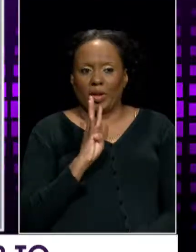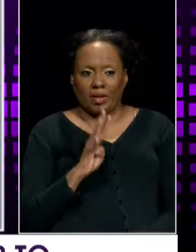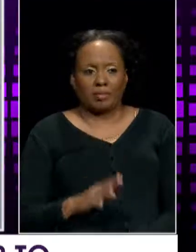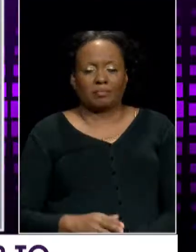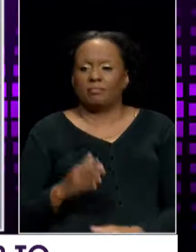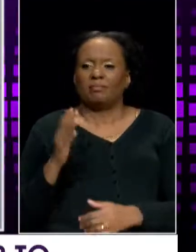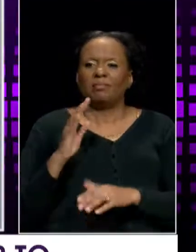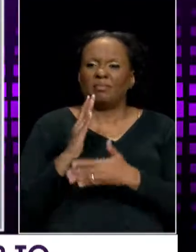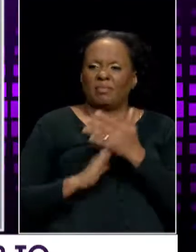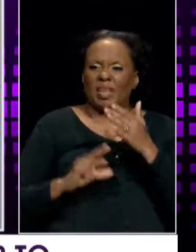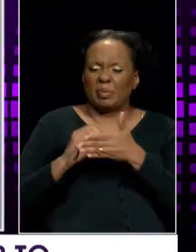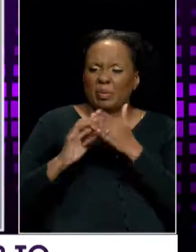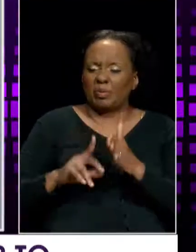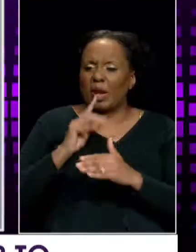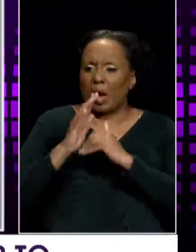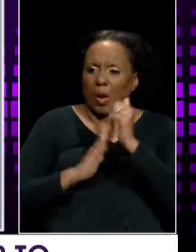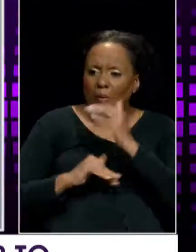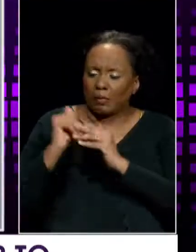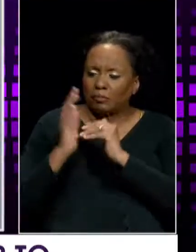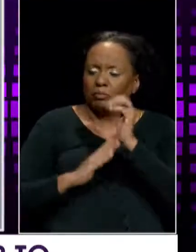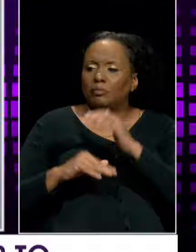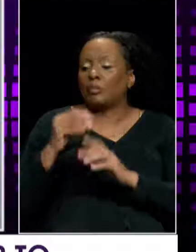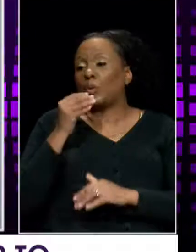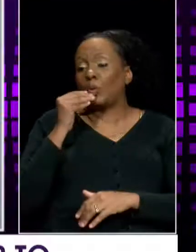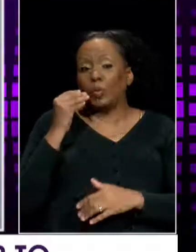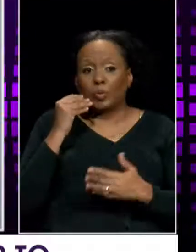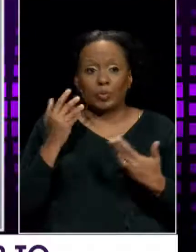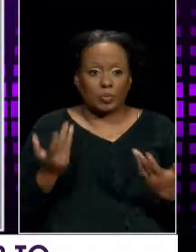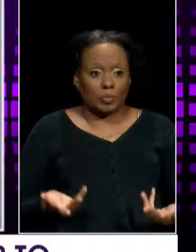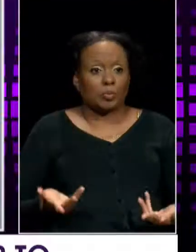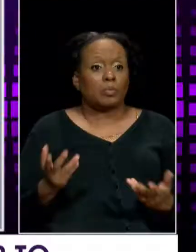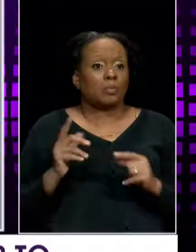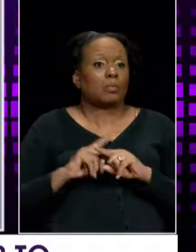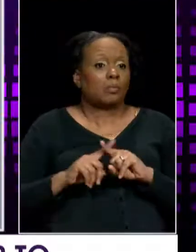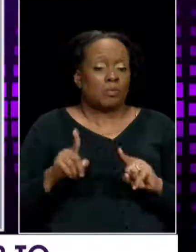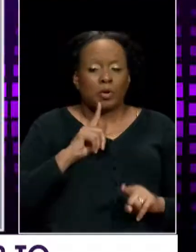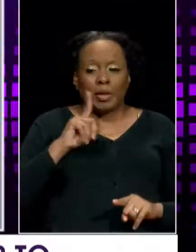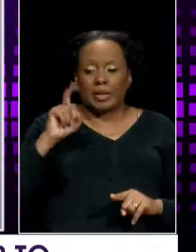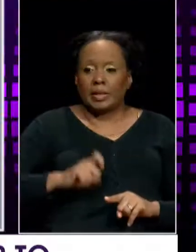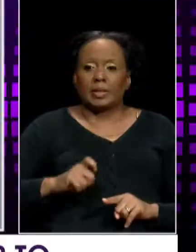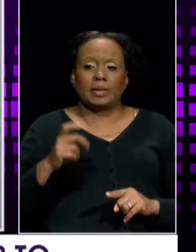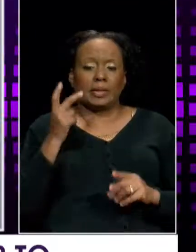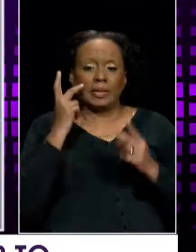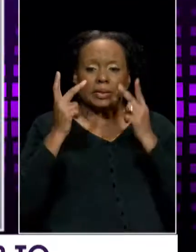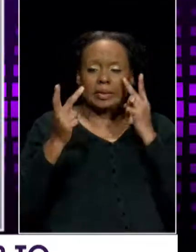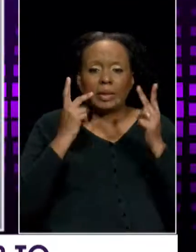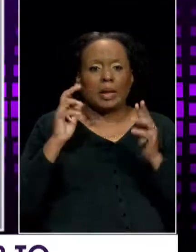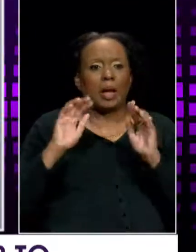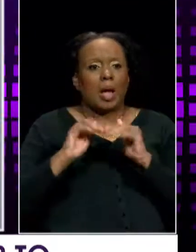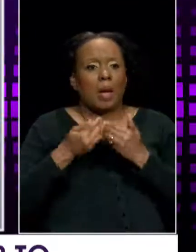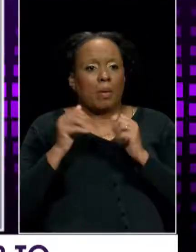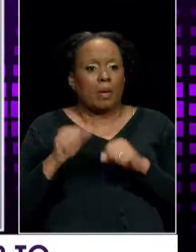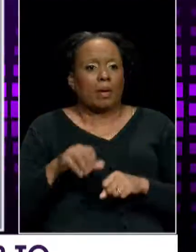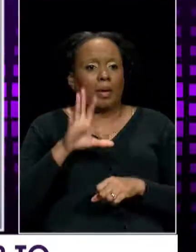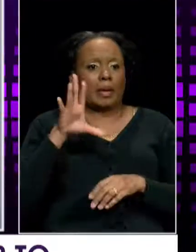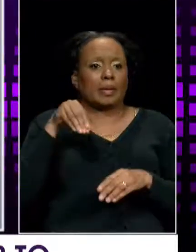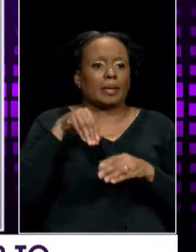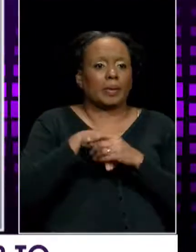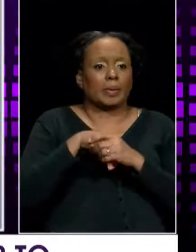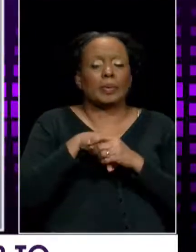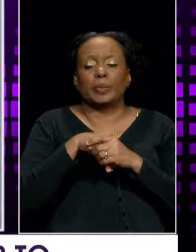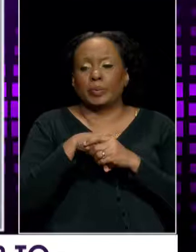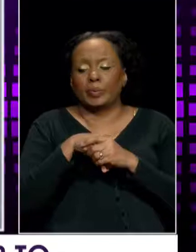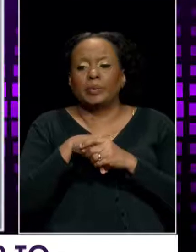own space and learning. So I think that would be a great initiative to help persons, to improve their overall